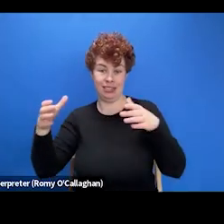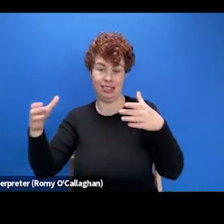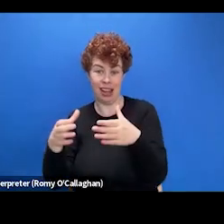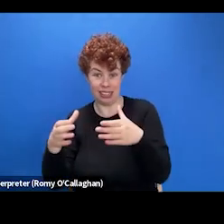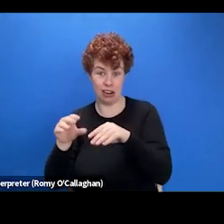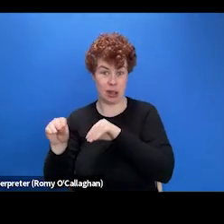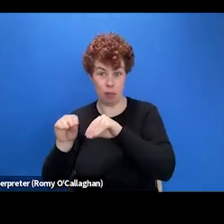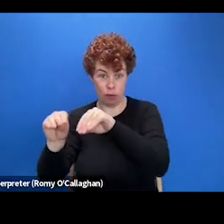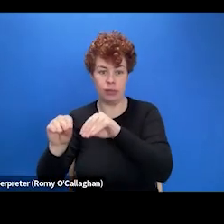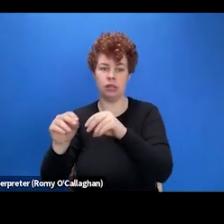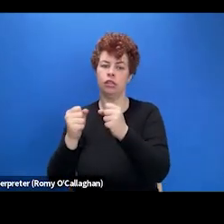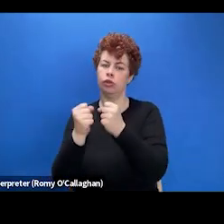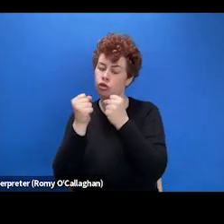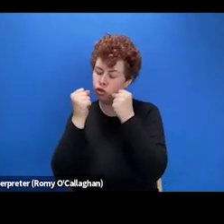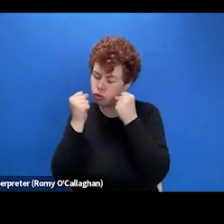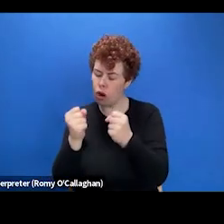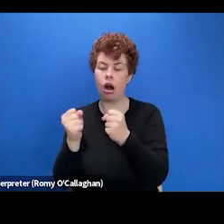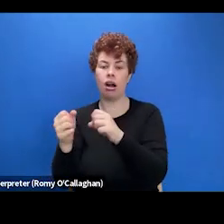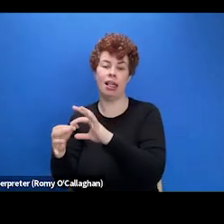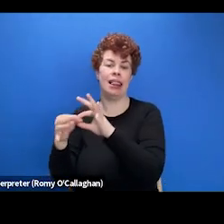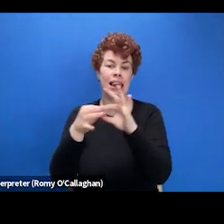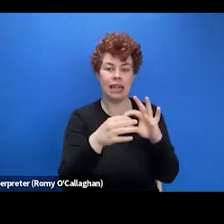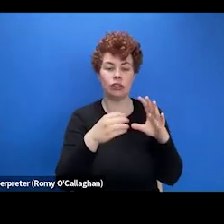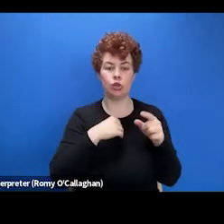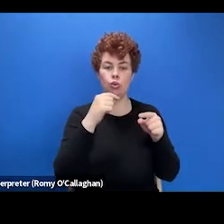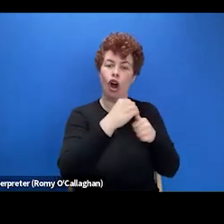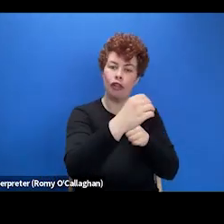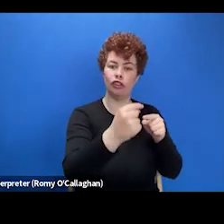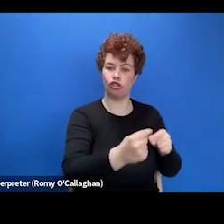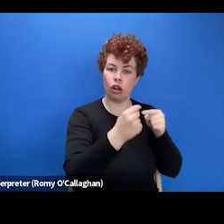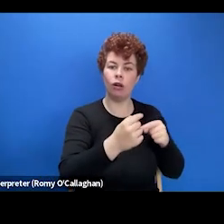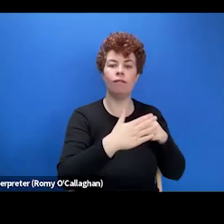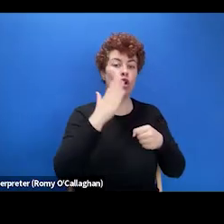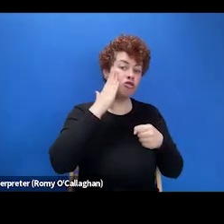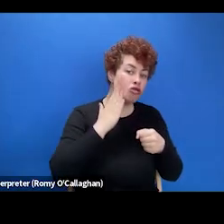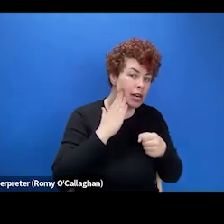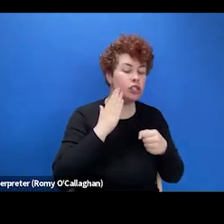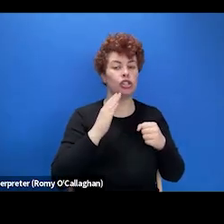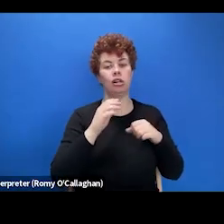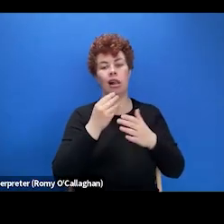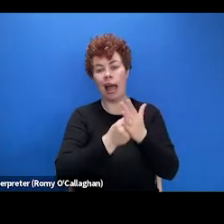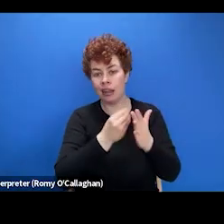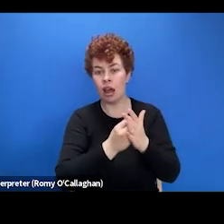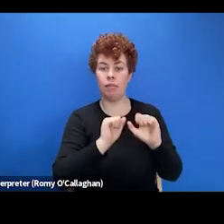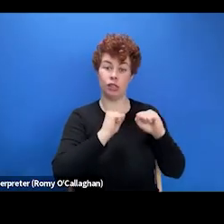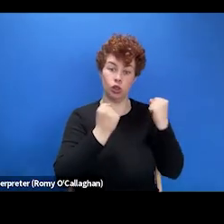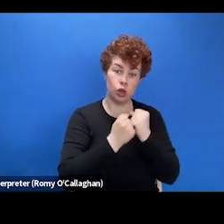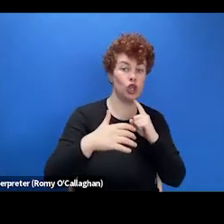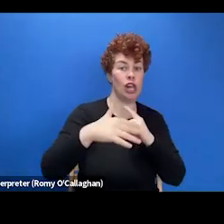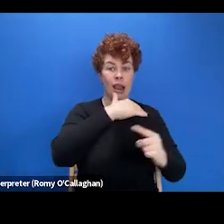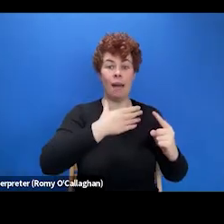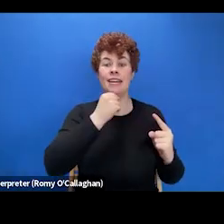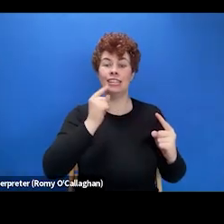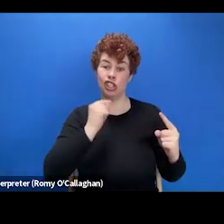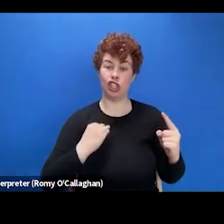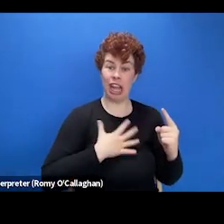also deeply connected with struggles for racial, economic, social, climate, and gender justice.